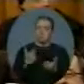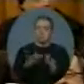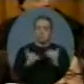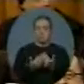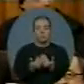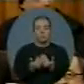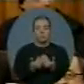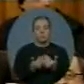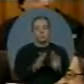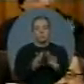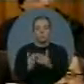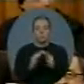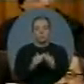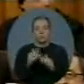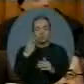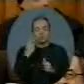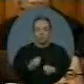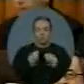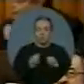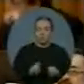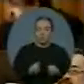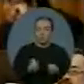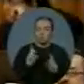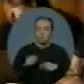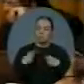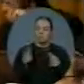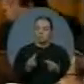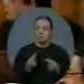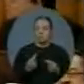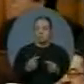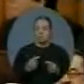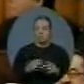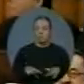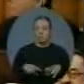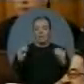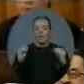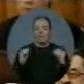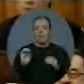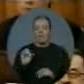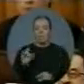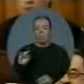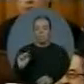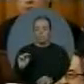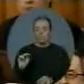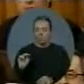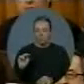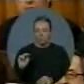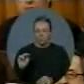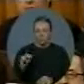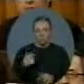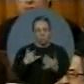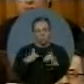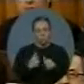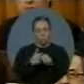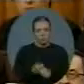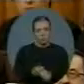receiving communities who have looked after these people as they've been taken out. Mr. Speaker, we're continuing to follow through on the Memorandum of Understanding signed with the Chief